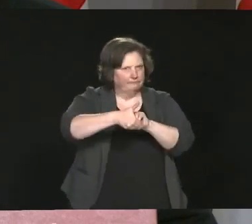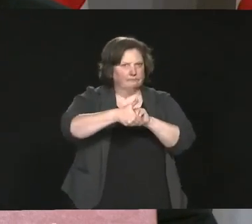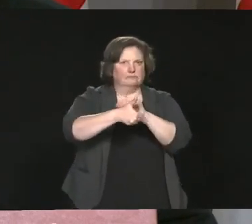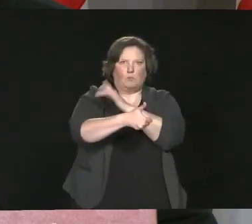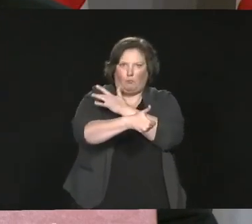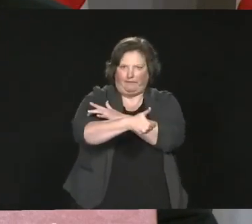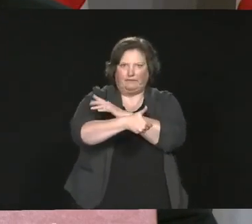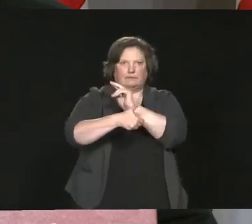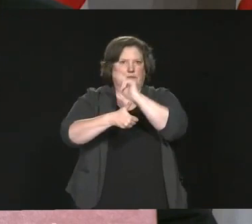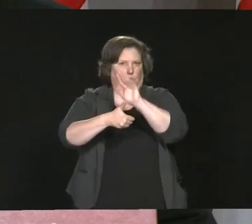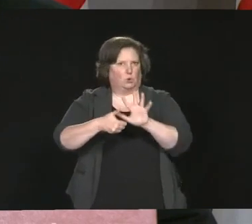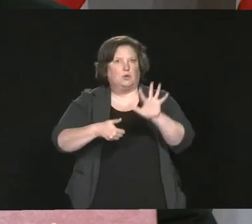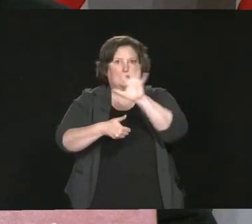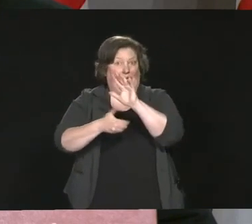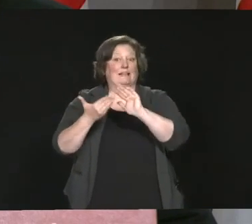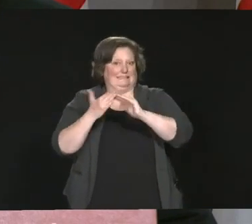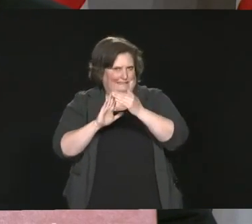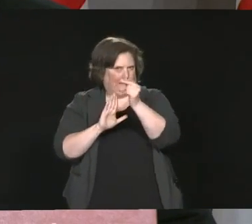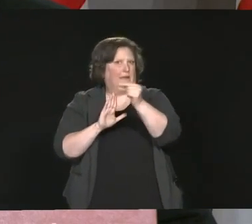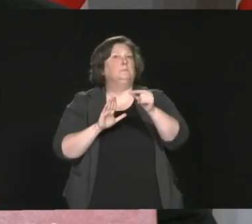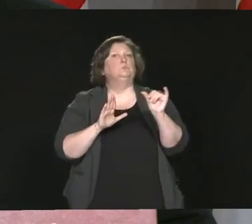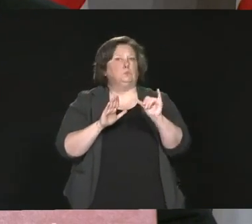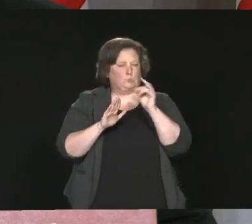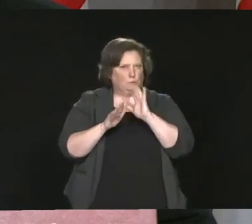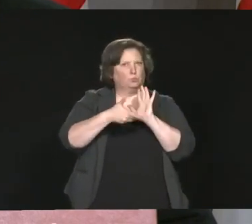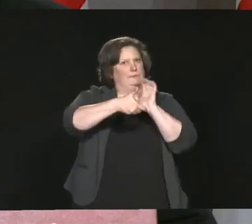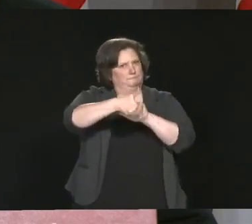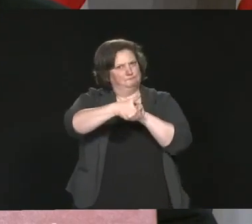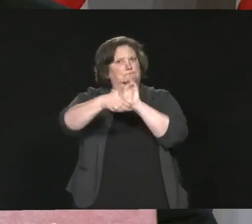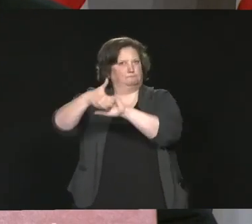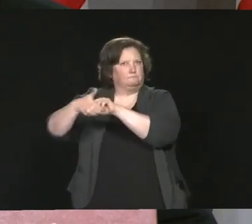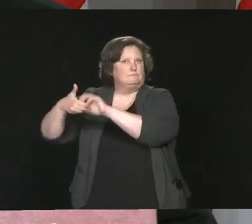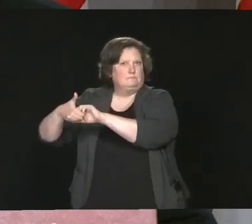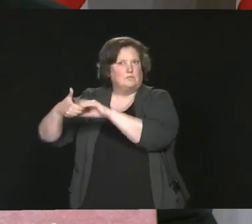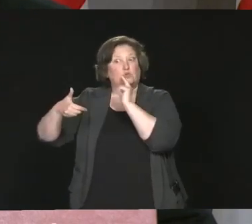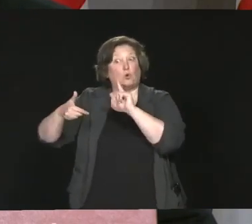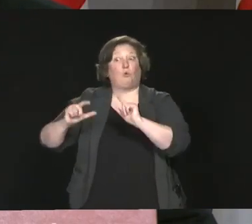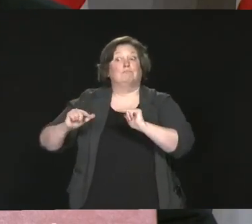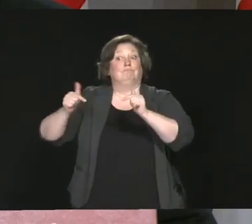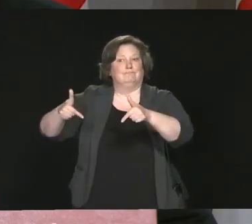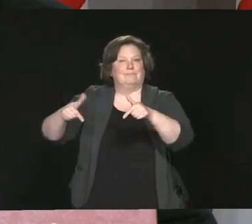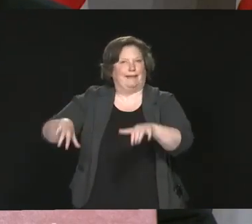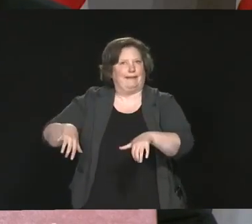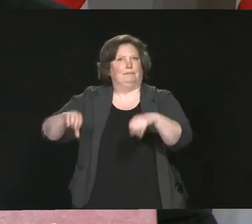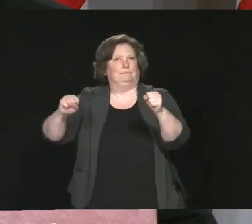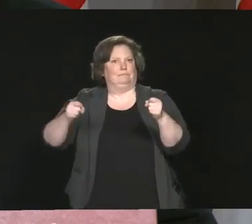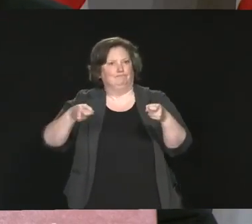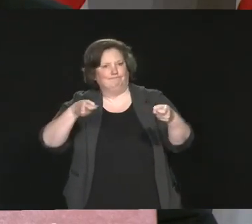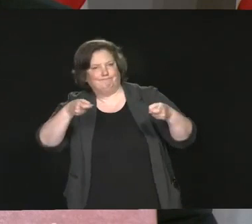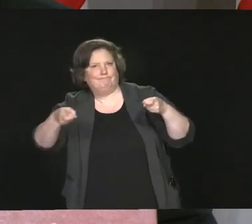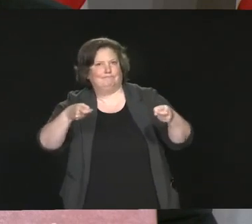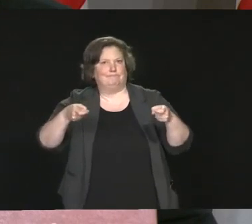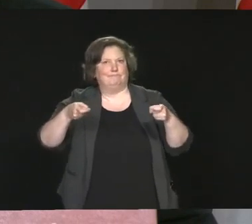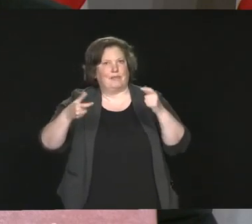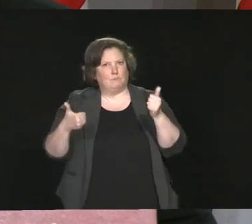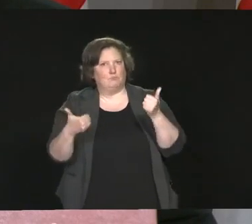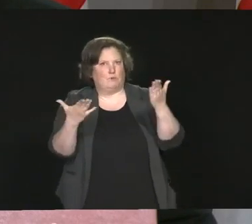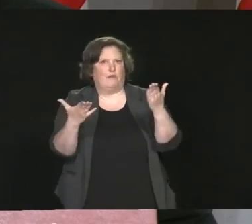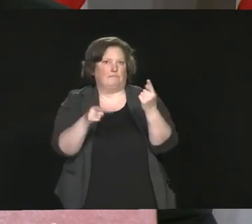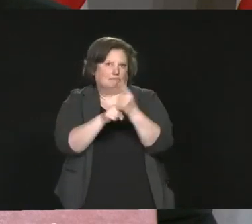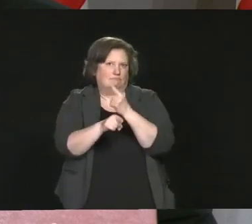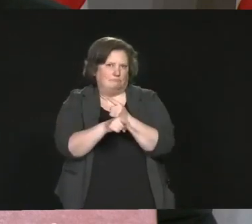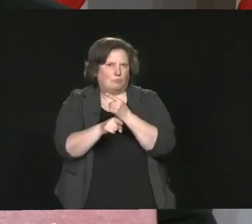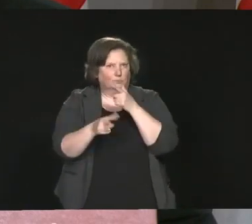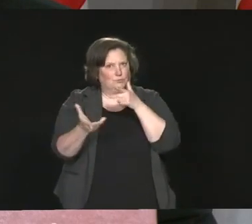across the country to enable them to do the things that can ensure that they're providing appropriate policing services for the people